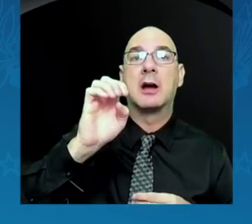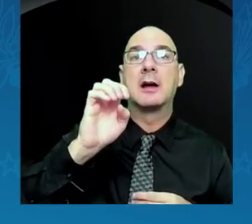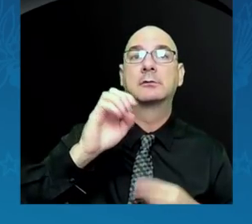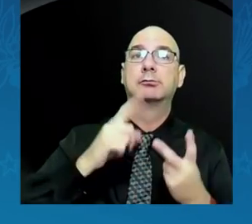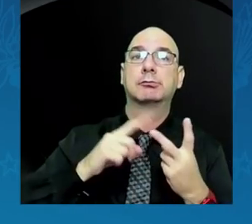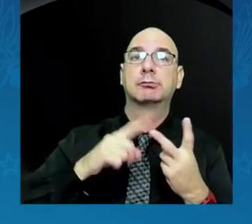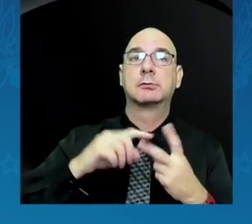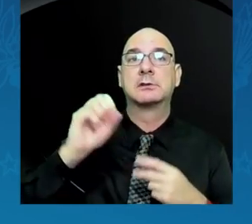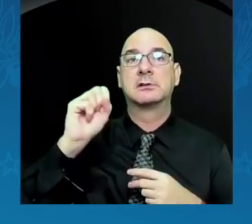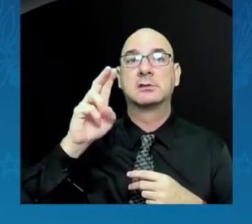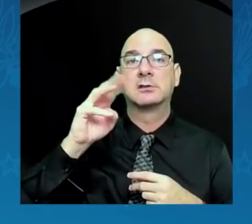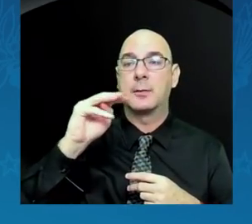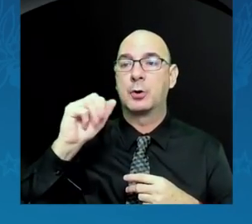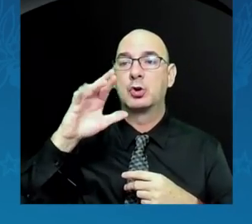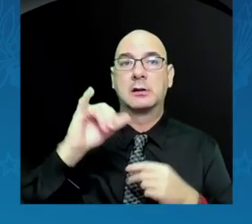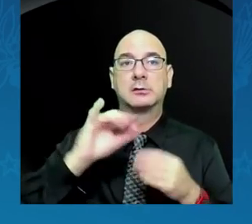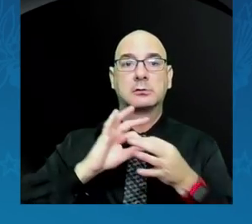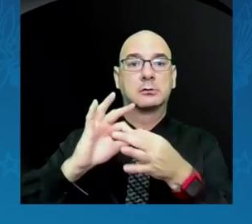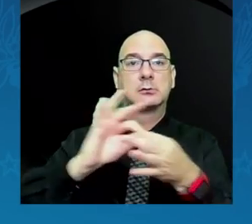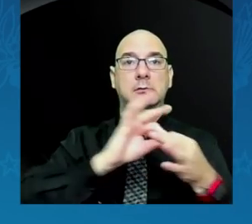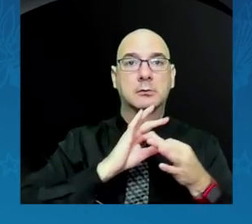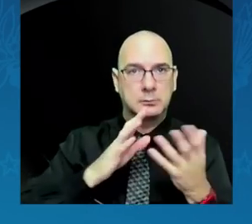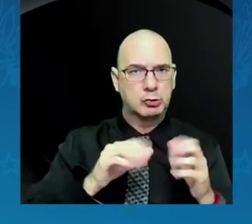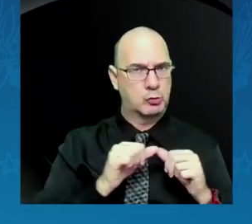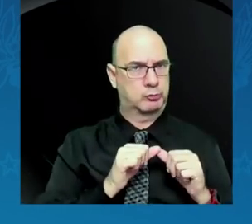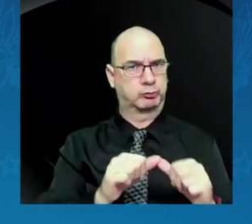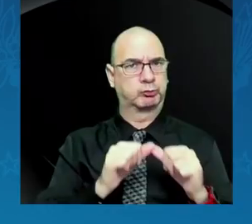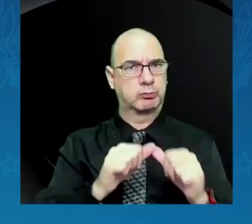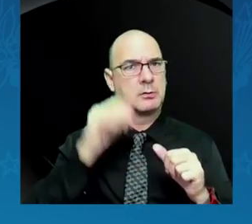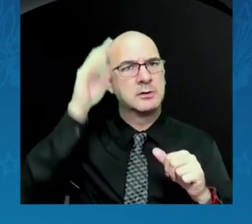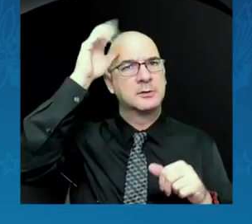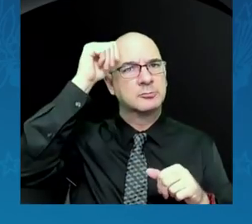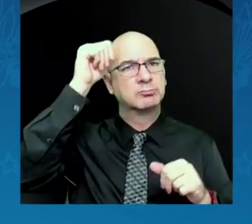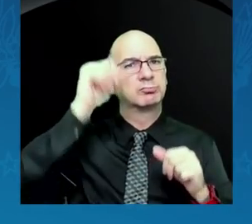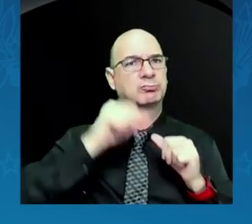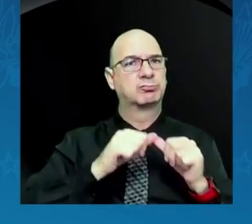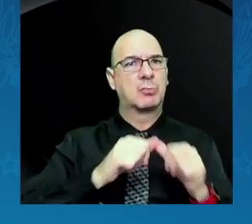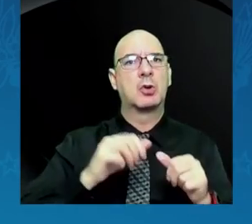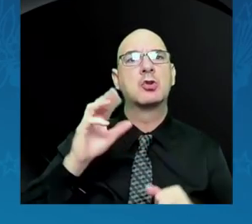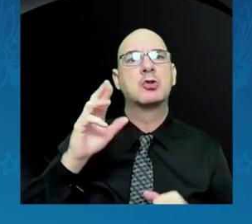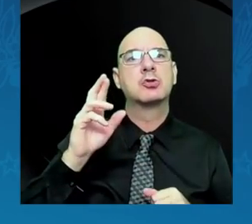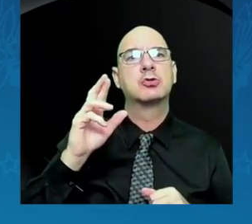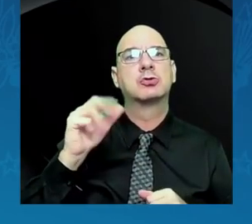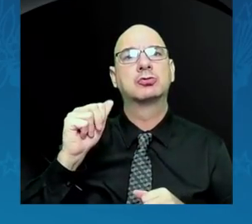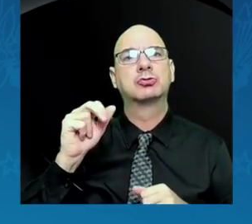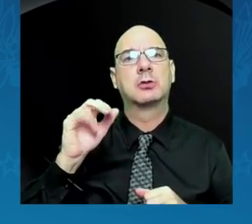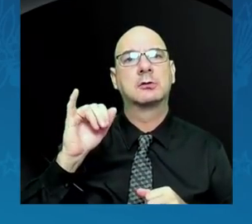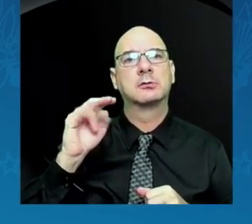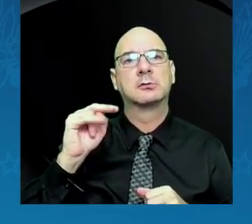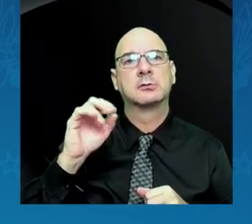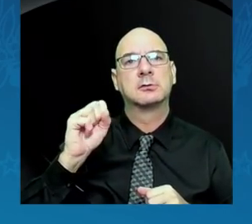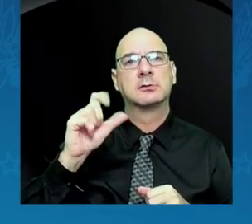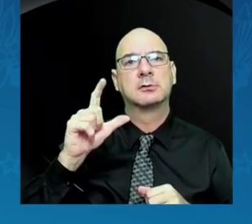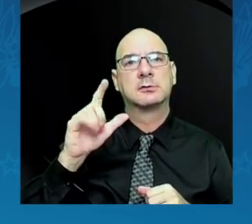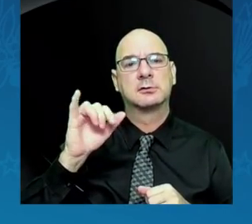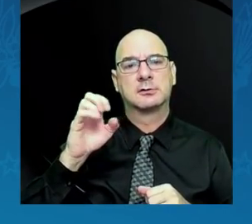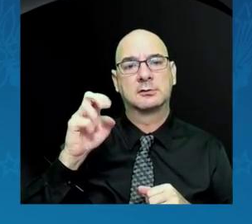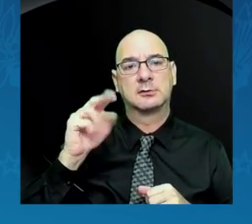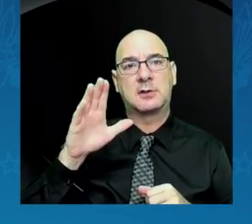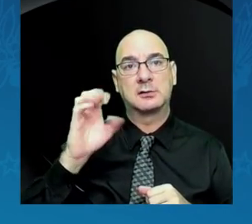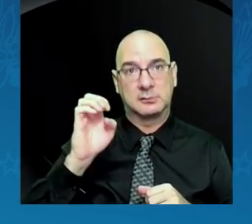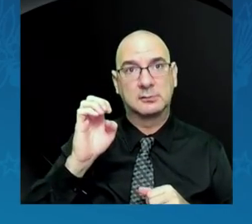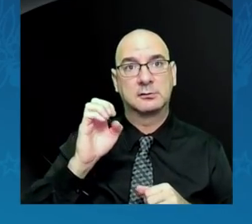these issues impact the American worker. When we think about American farmers, our first